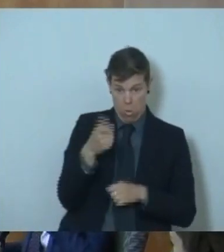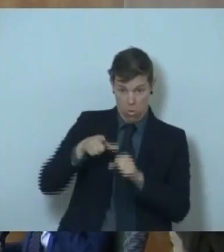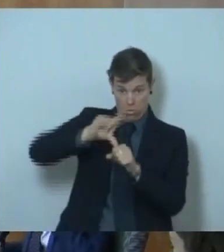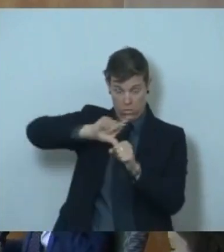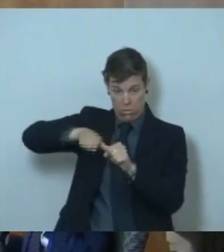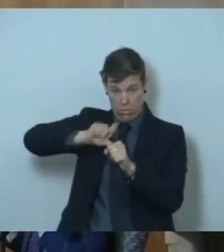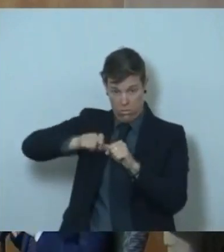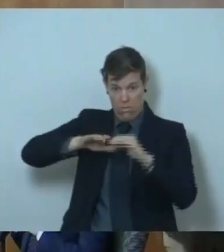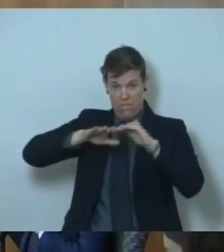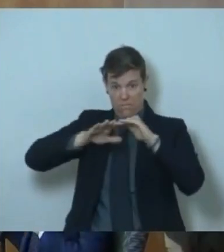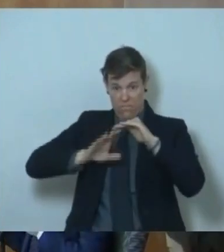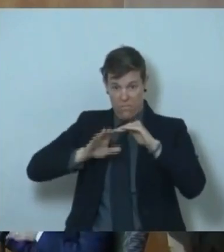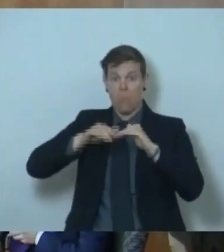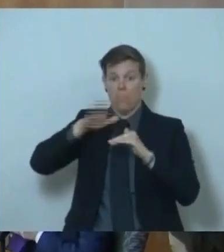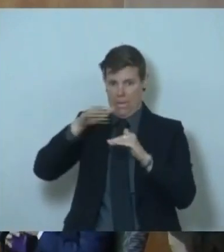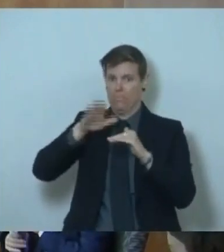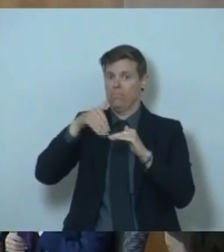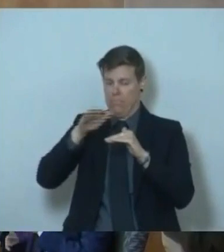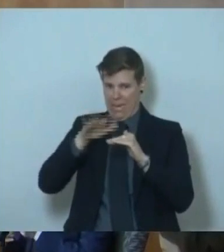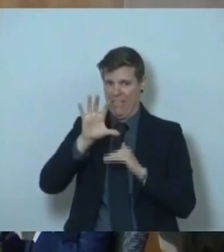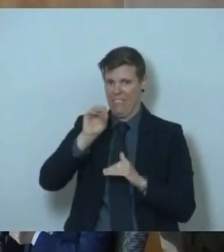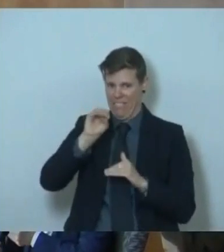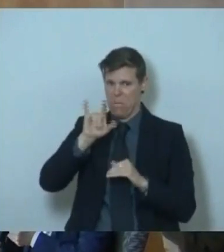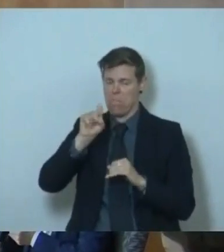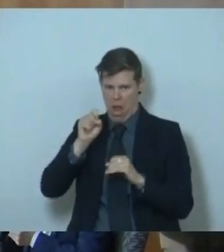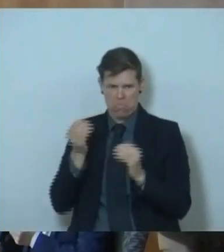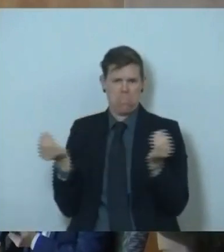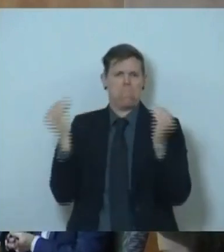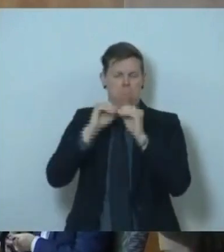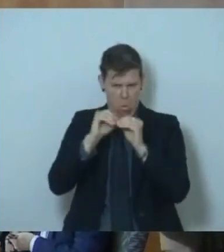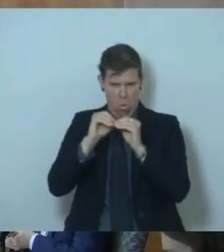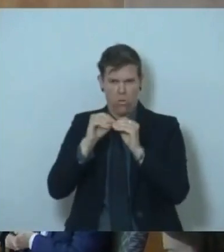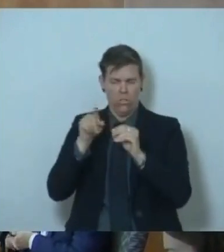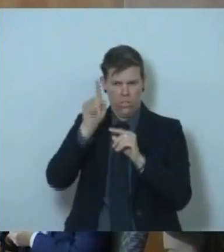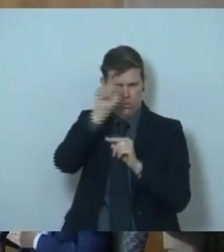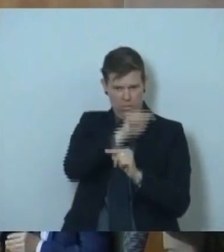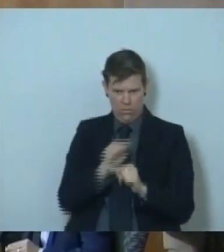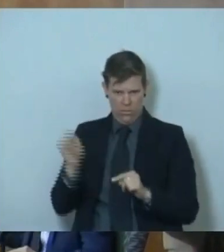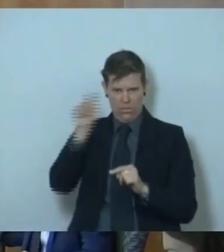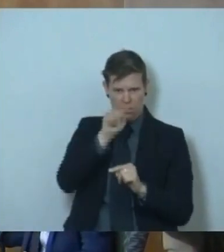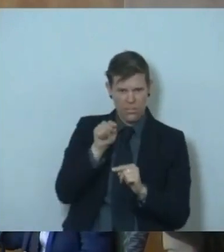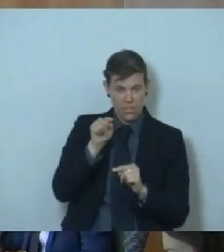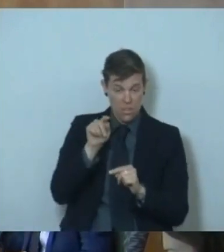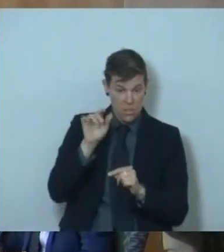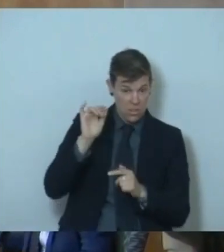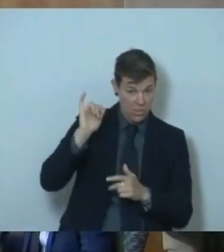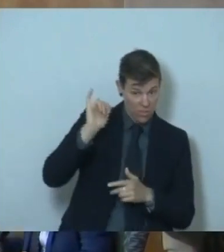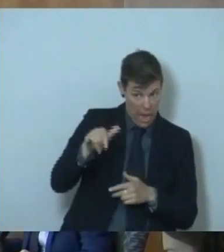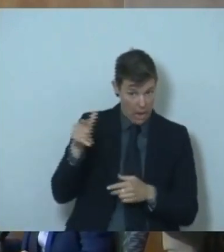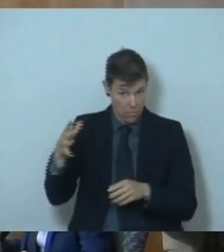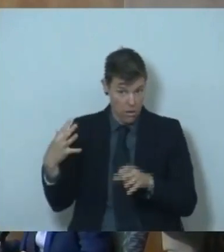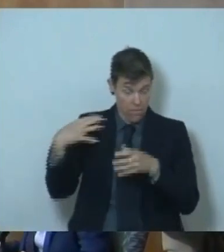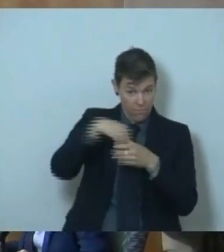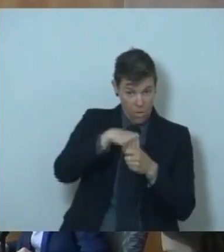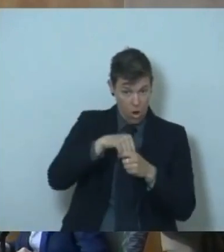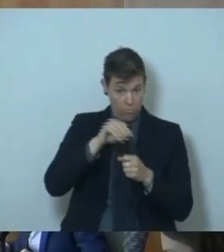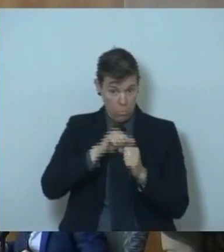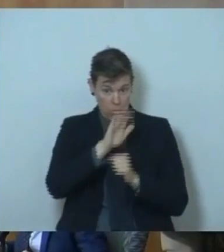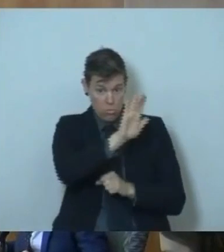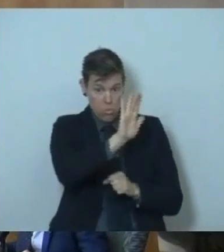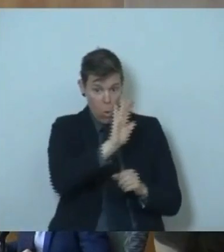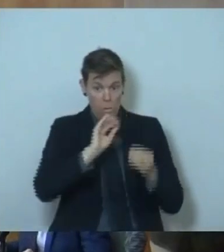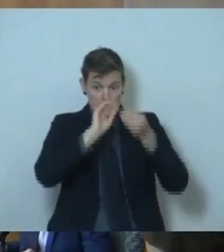being incorporated into the data modeling and how that might affect some of the decisions that are made. Thank you. Yeah, good